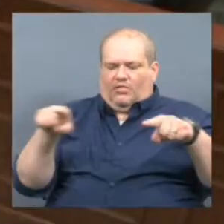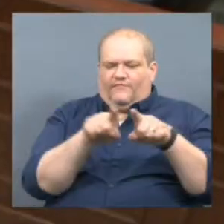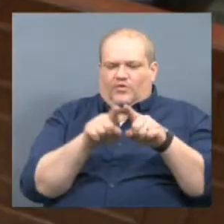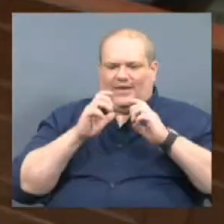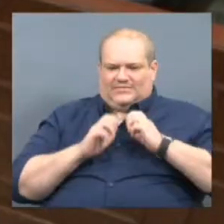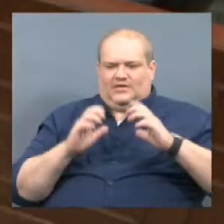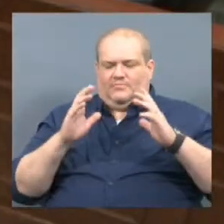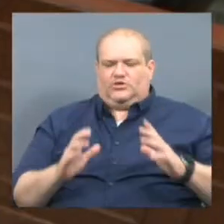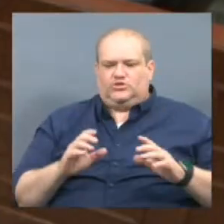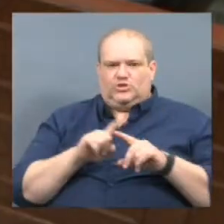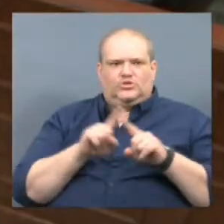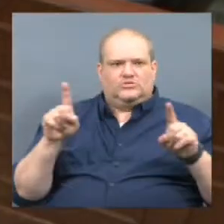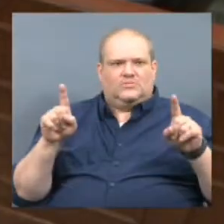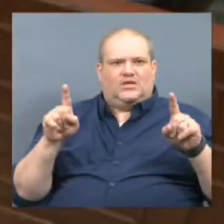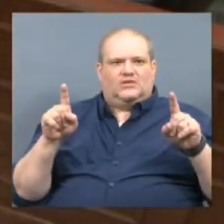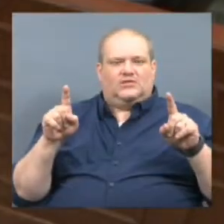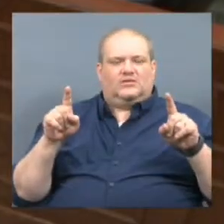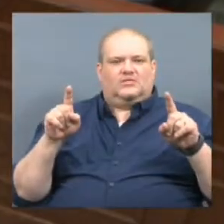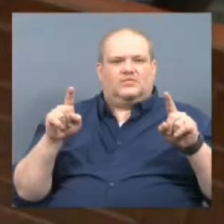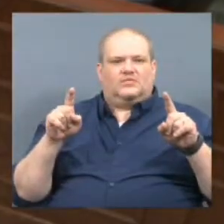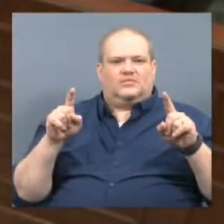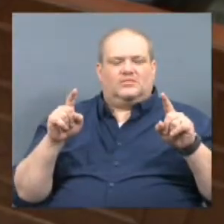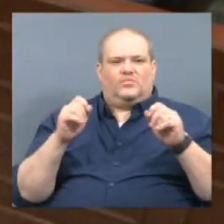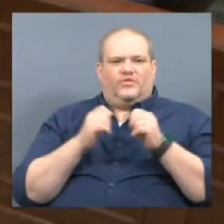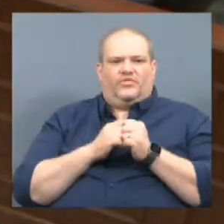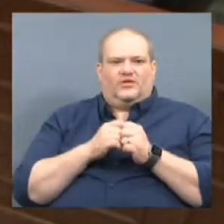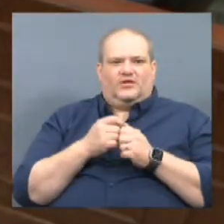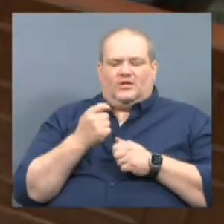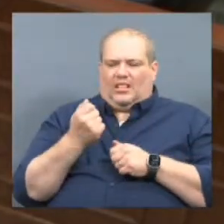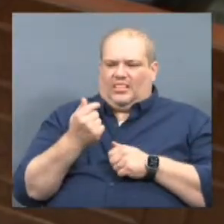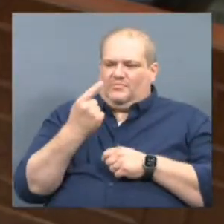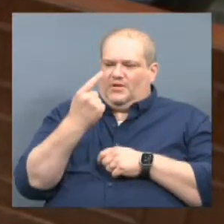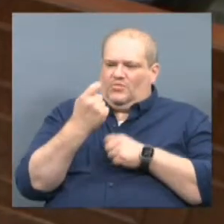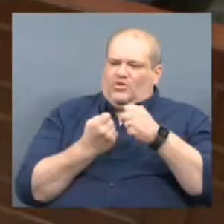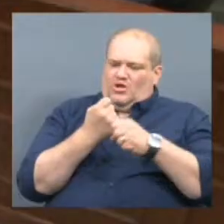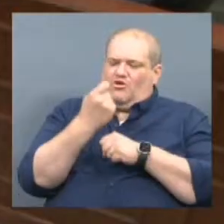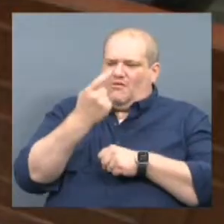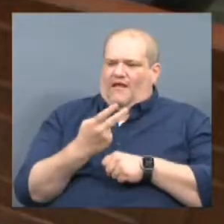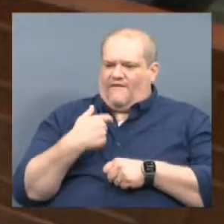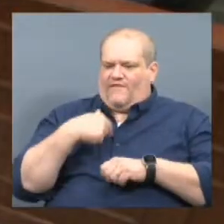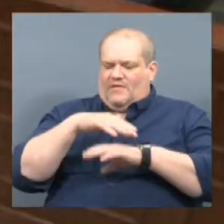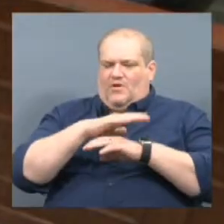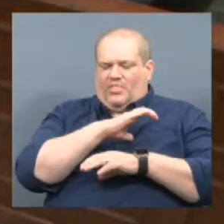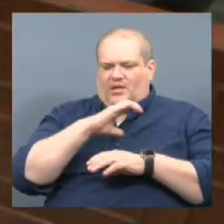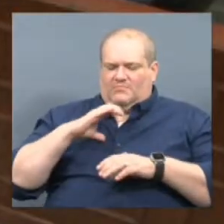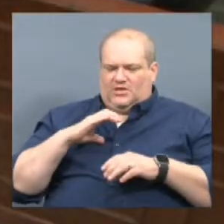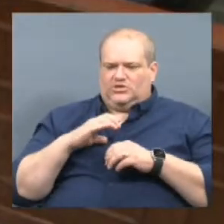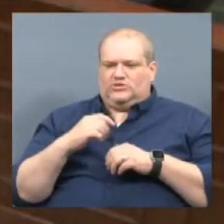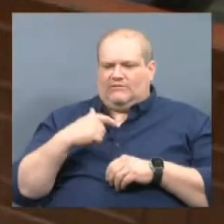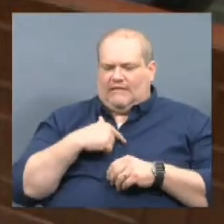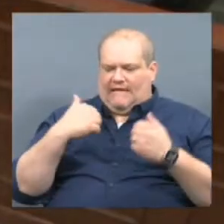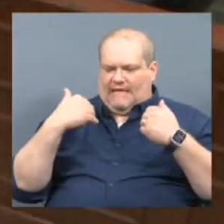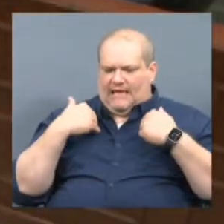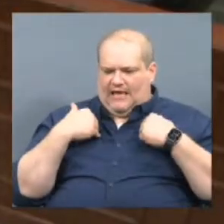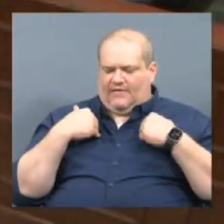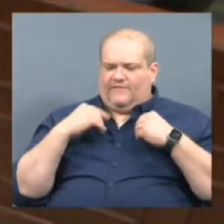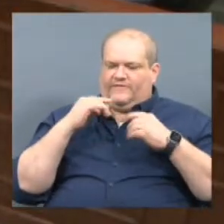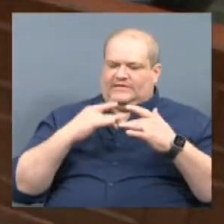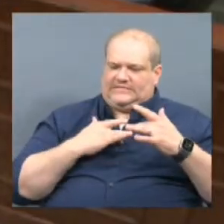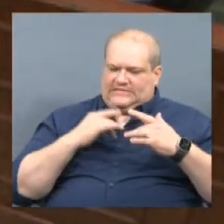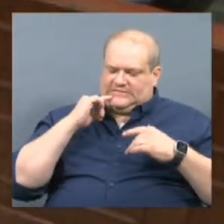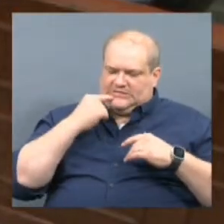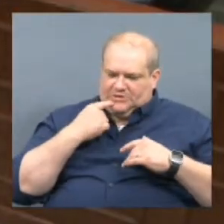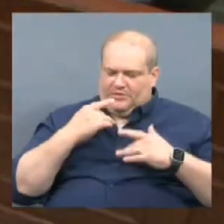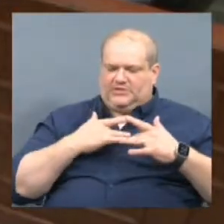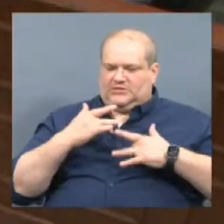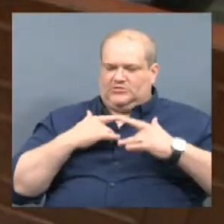commissioners. But in the a little over a year and a half that I've been on this commission, I have major concerns